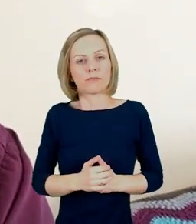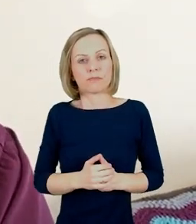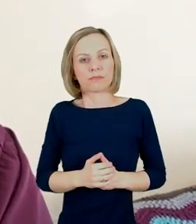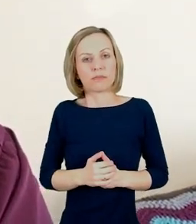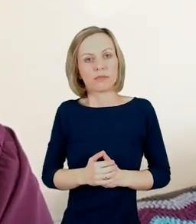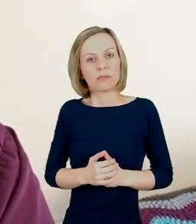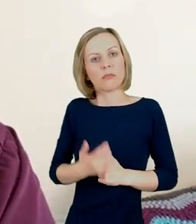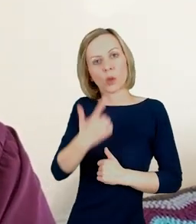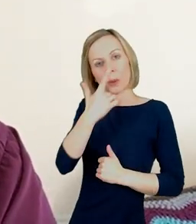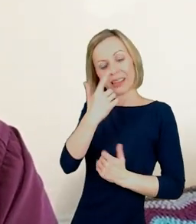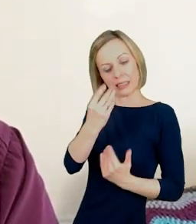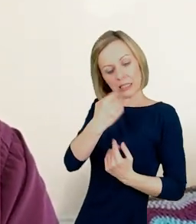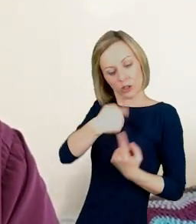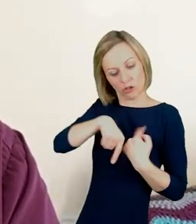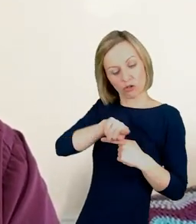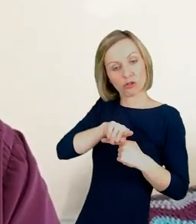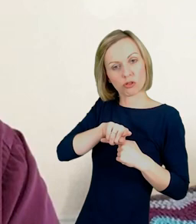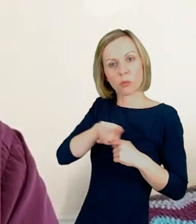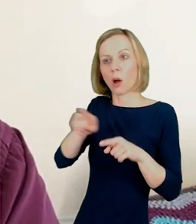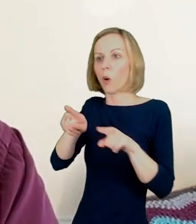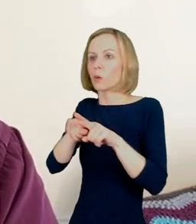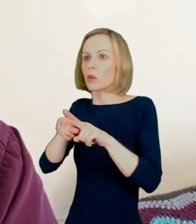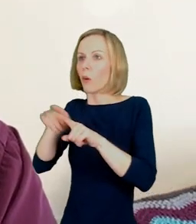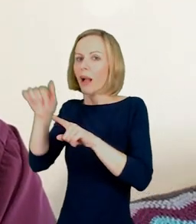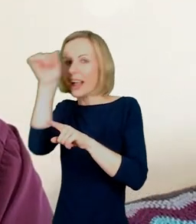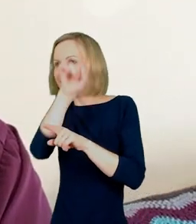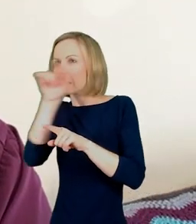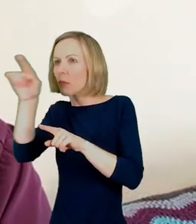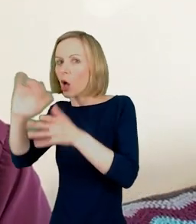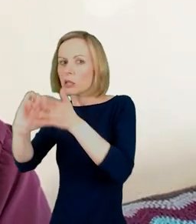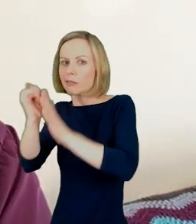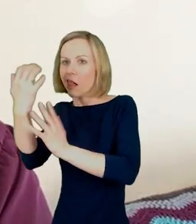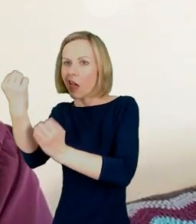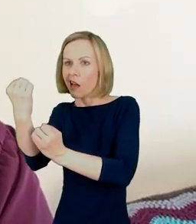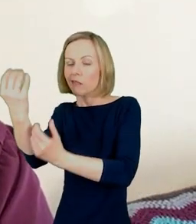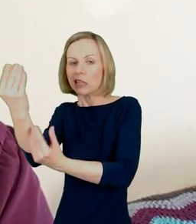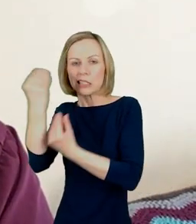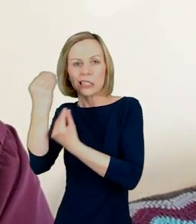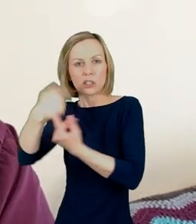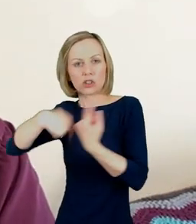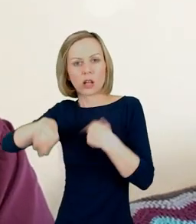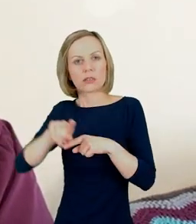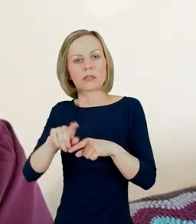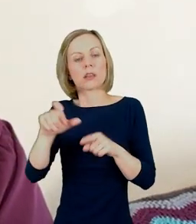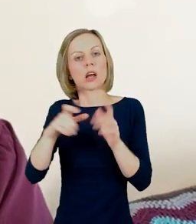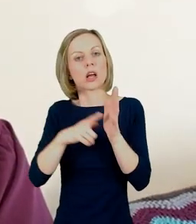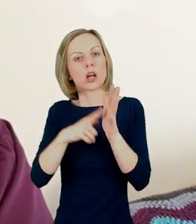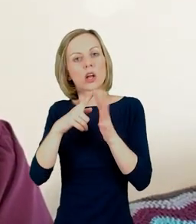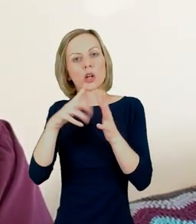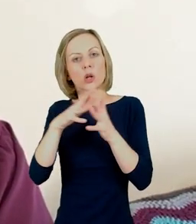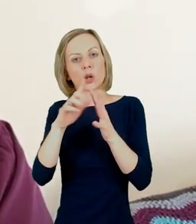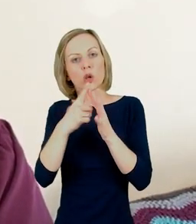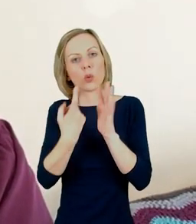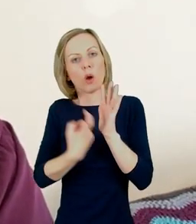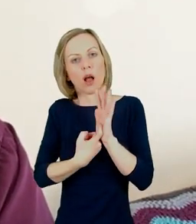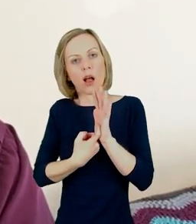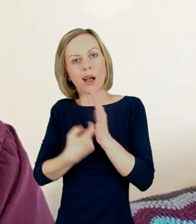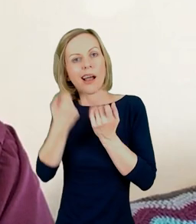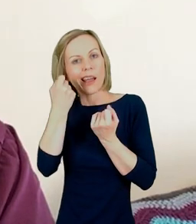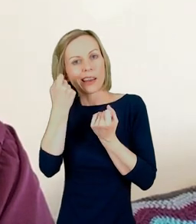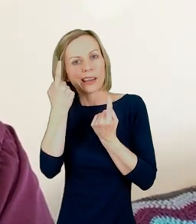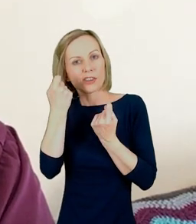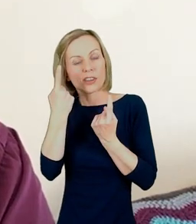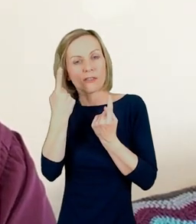train ourselves for this, and we can be trained by those with the skills. The Clewer Initiative has